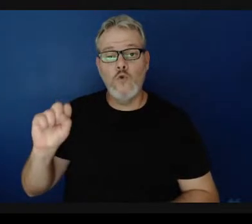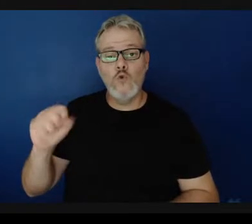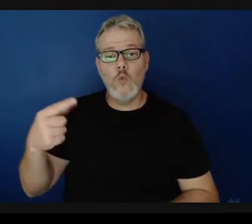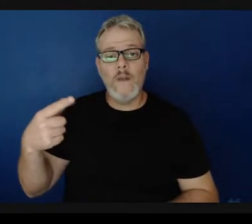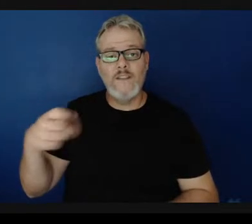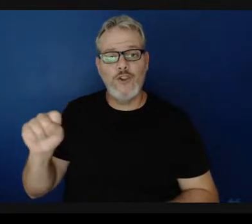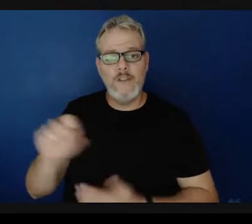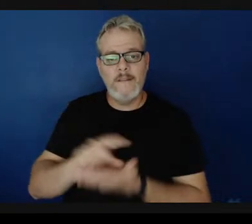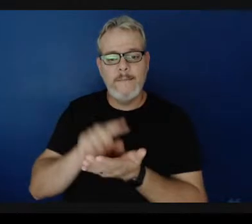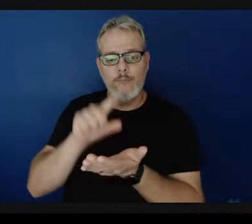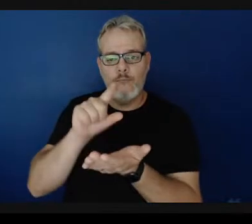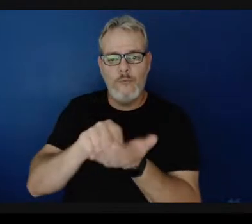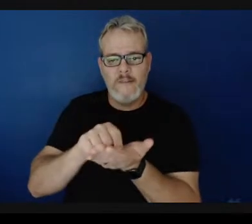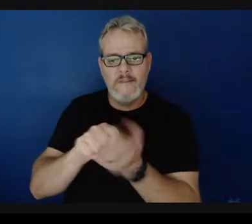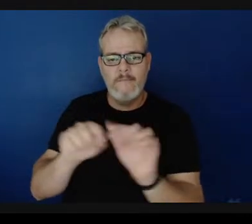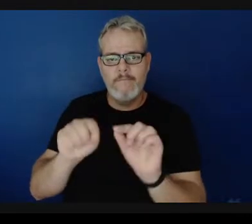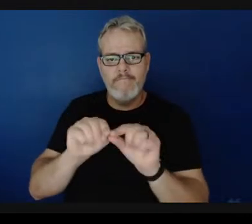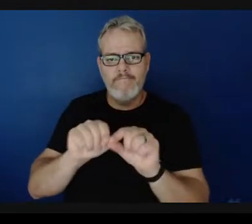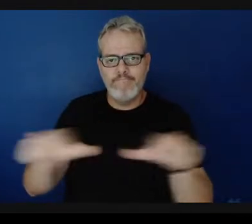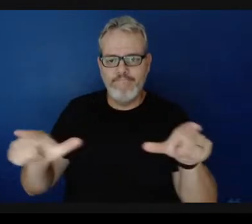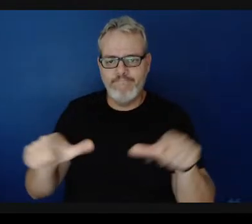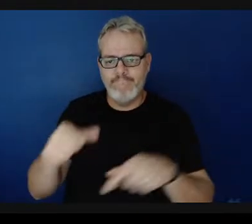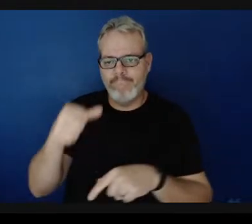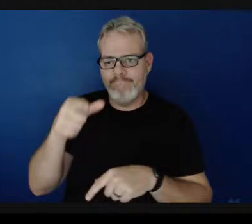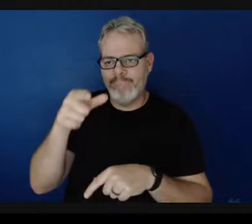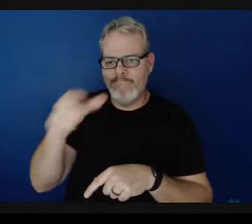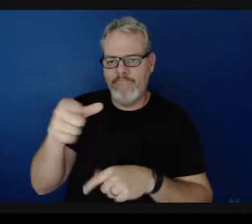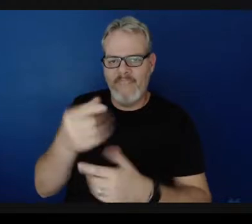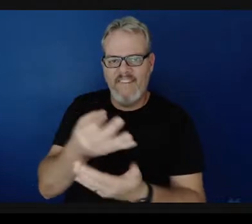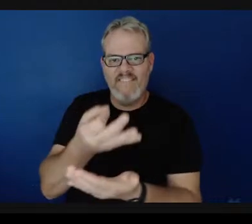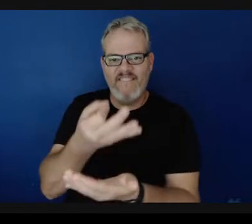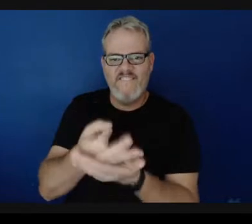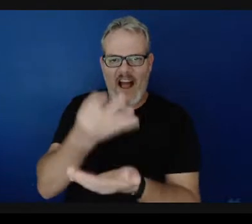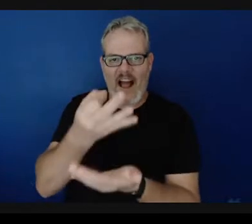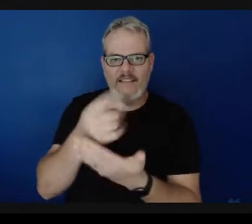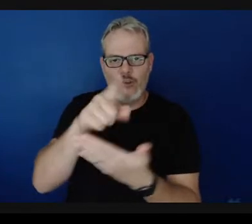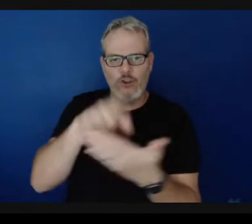on their fact-checking process.